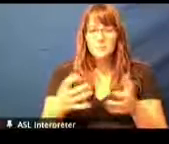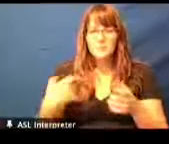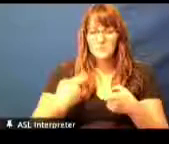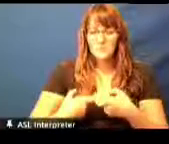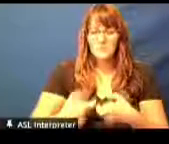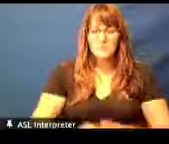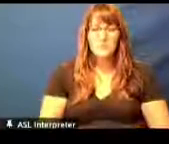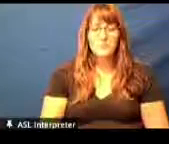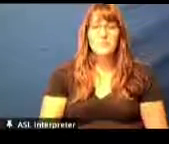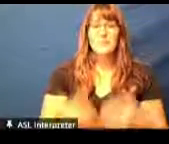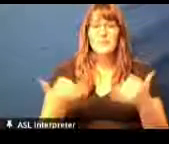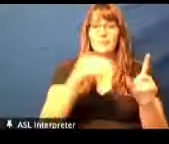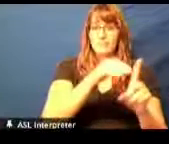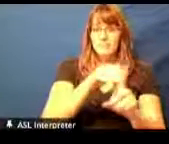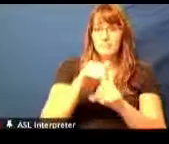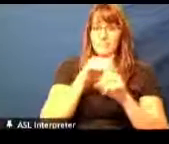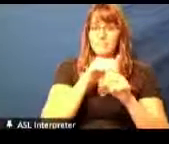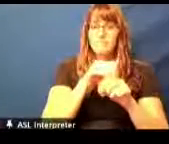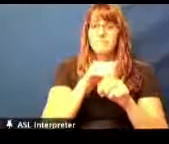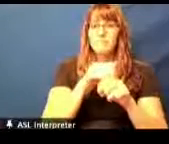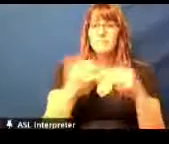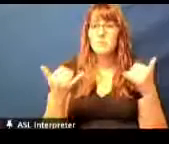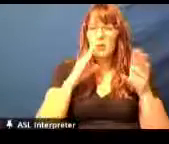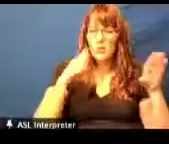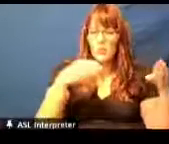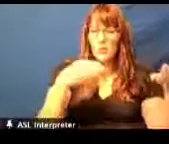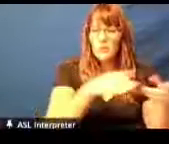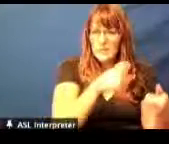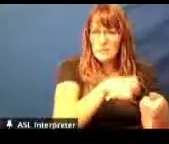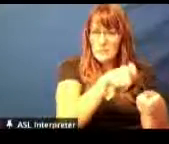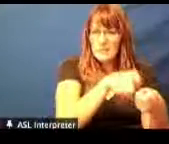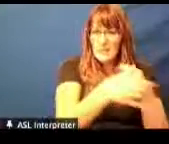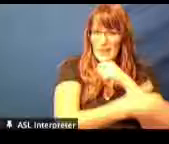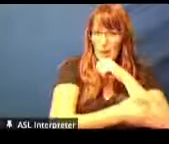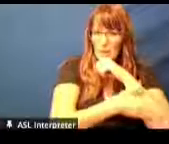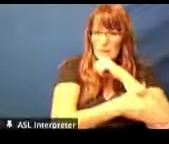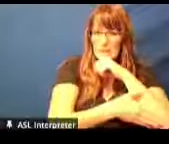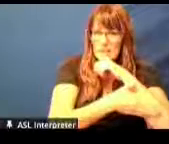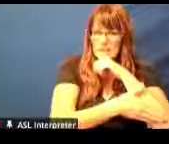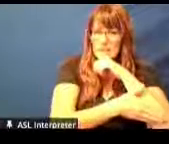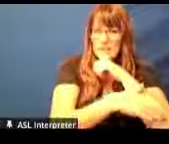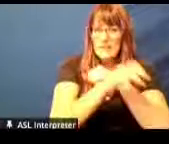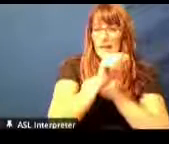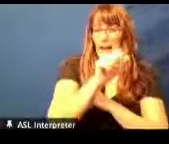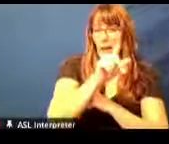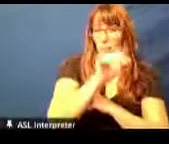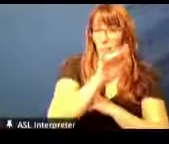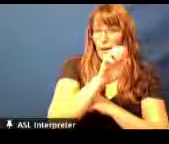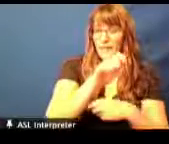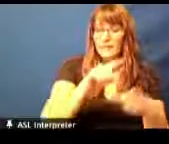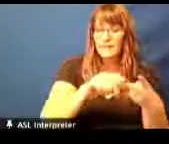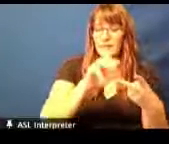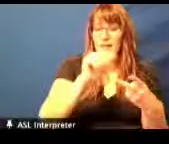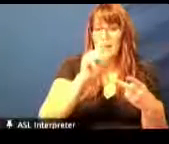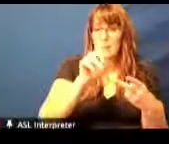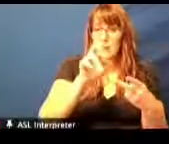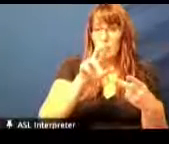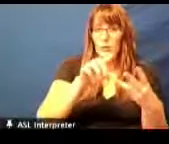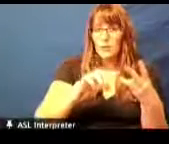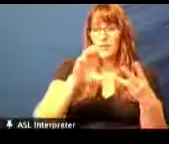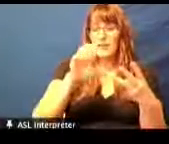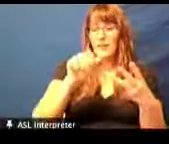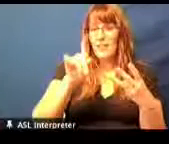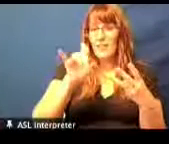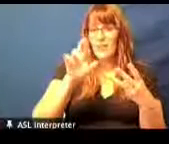Now, as a reminder, even though we're focusing on the specific counties, Alpine, Amador, Calaveras,